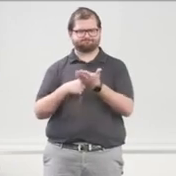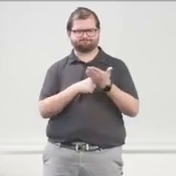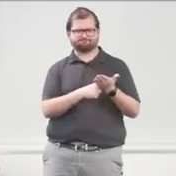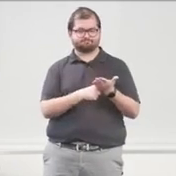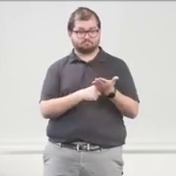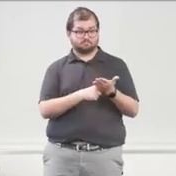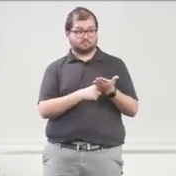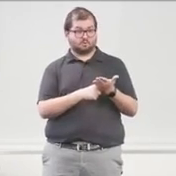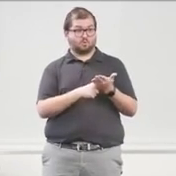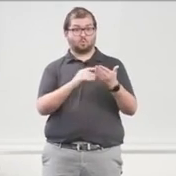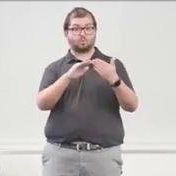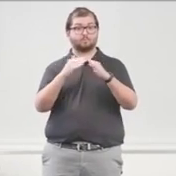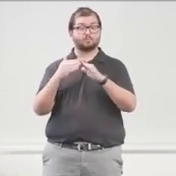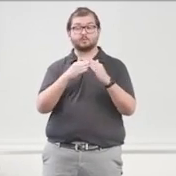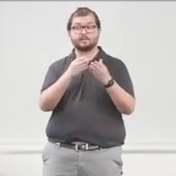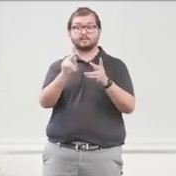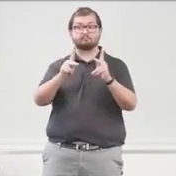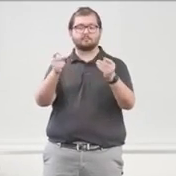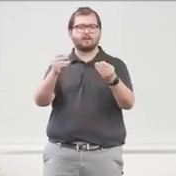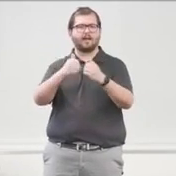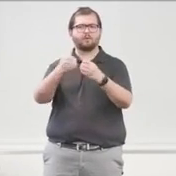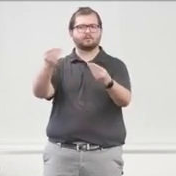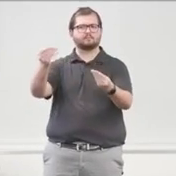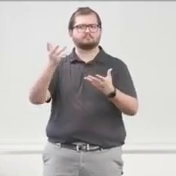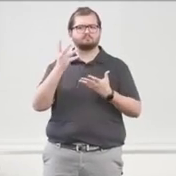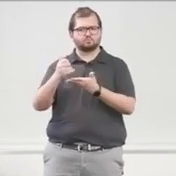our community partners as well so we can form this plan?